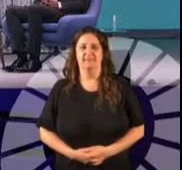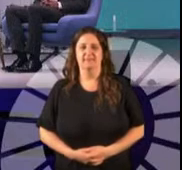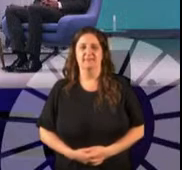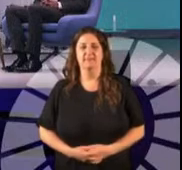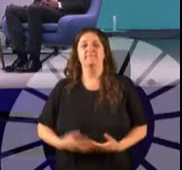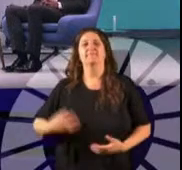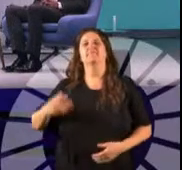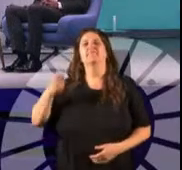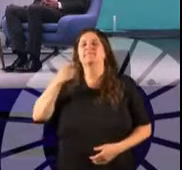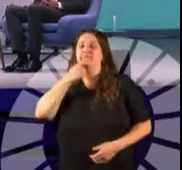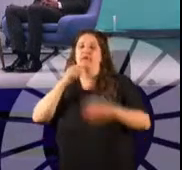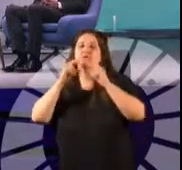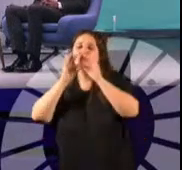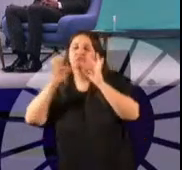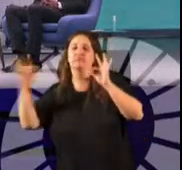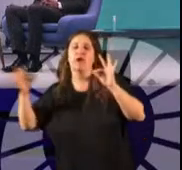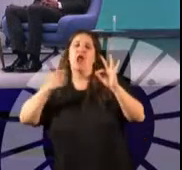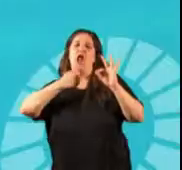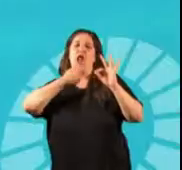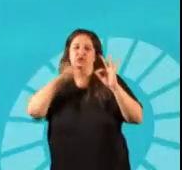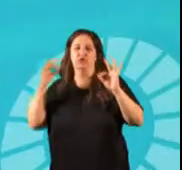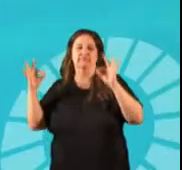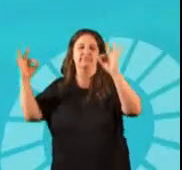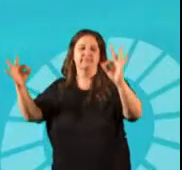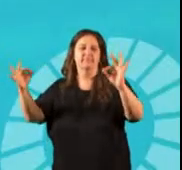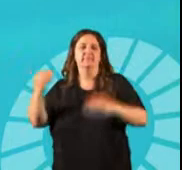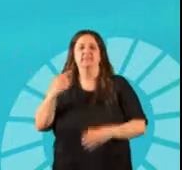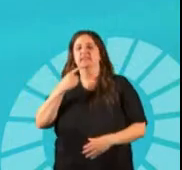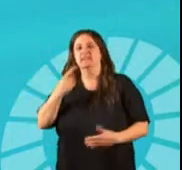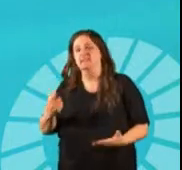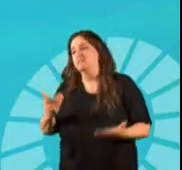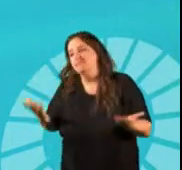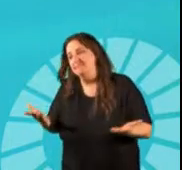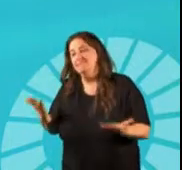respectful, but it is clear that you cannot understand what I'm saying.